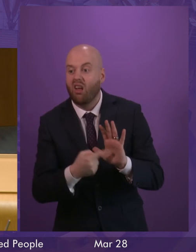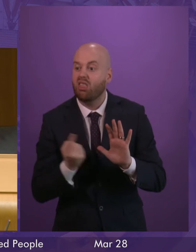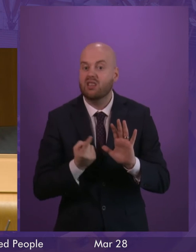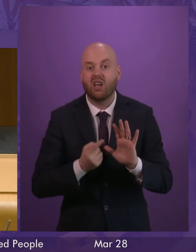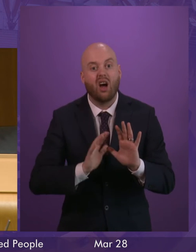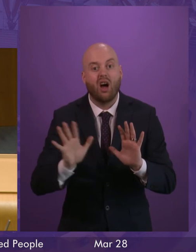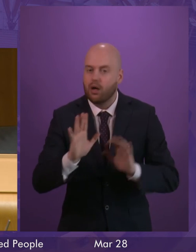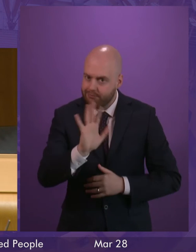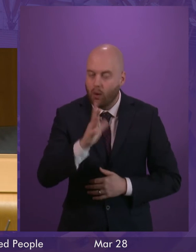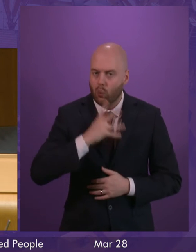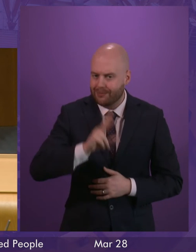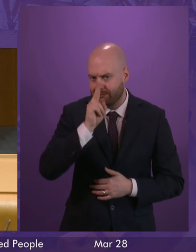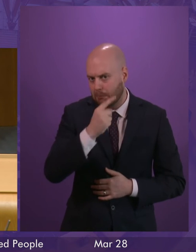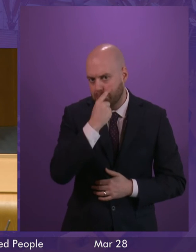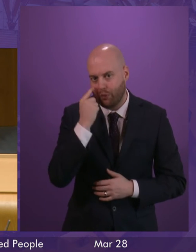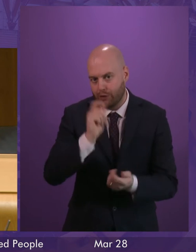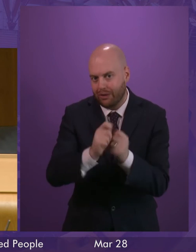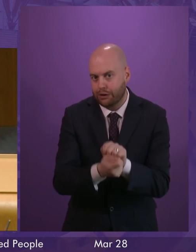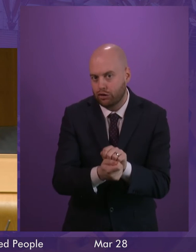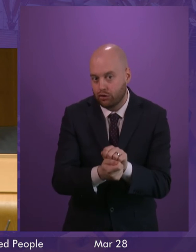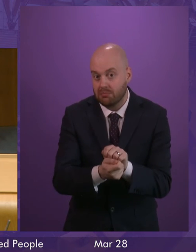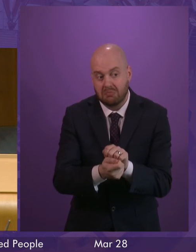They advocate the requirement to establish regional